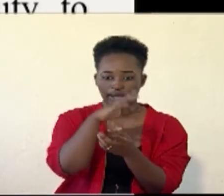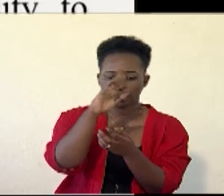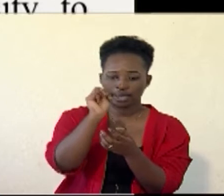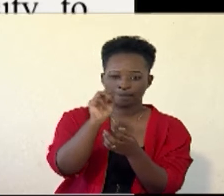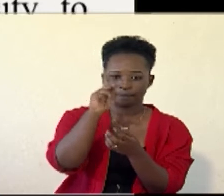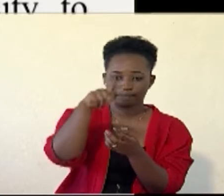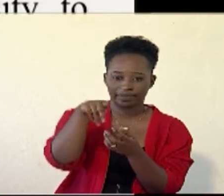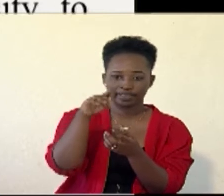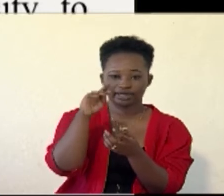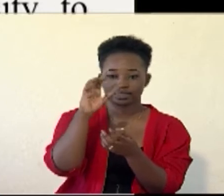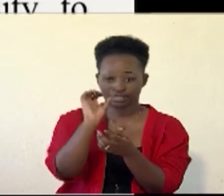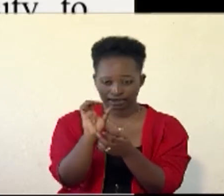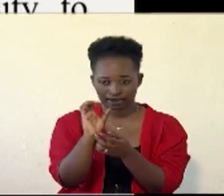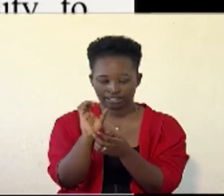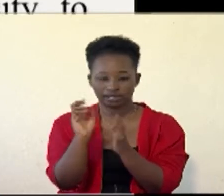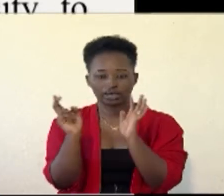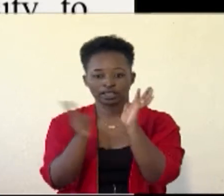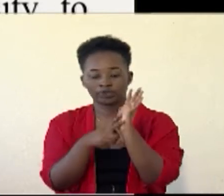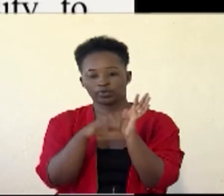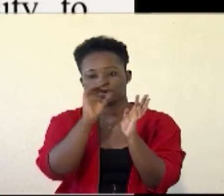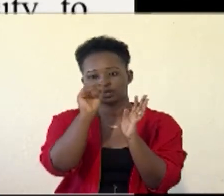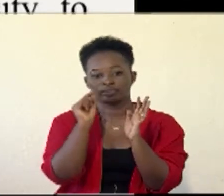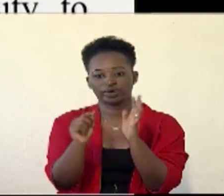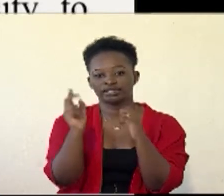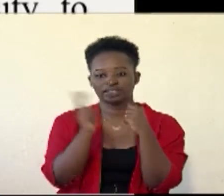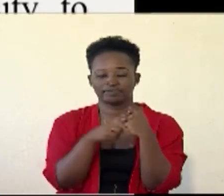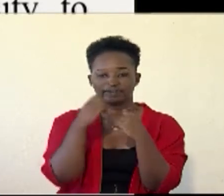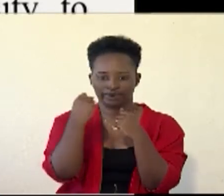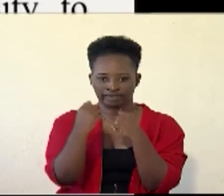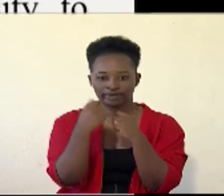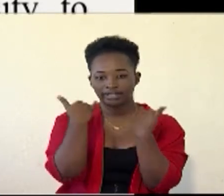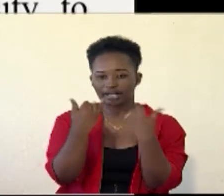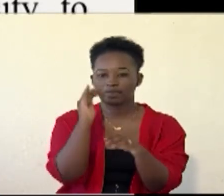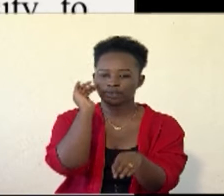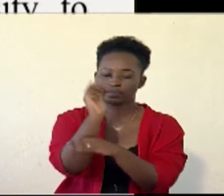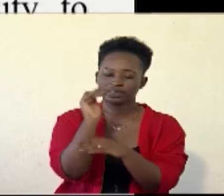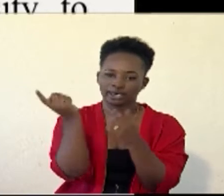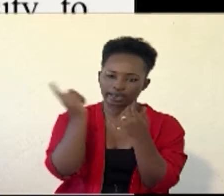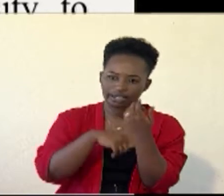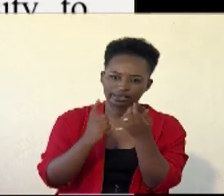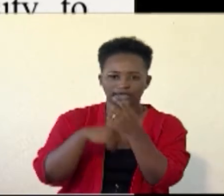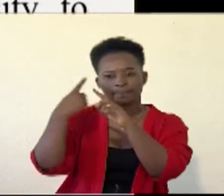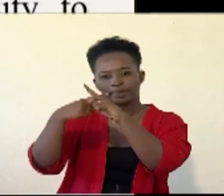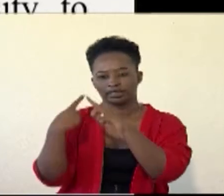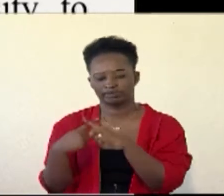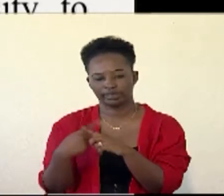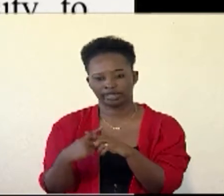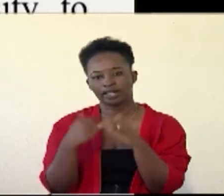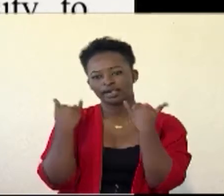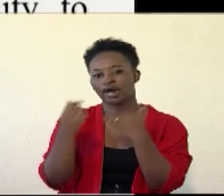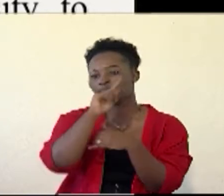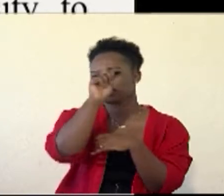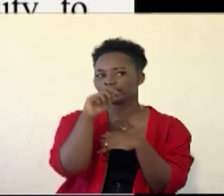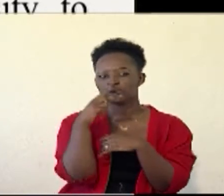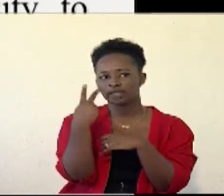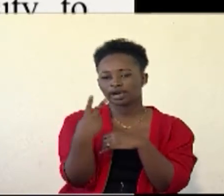marginal propensity to consume is 0.7, calculate the size of the multiplier. Now, in the question, on question